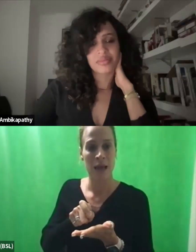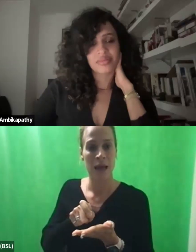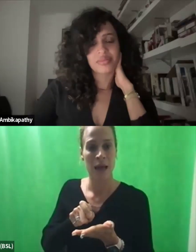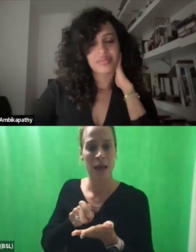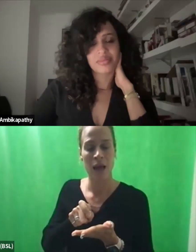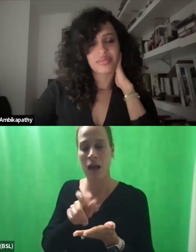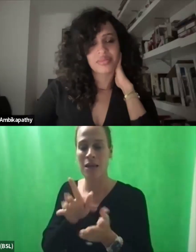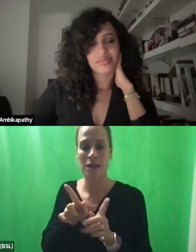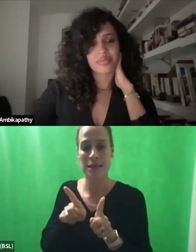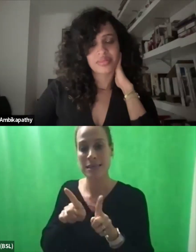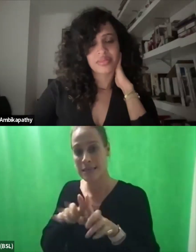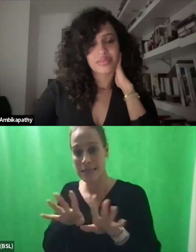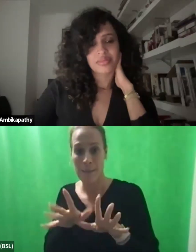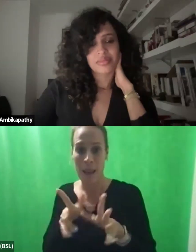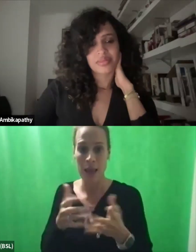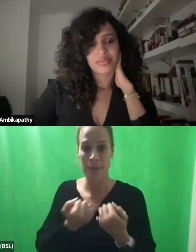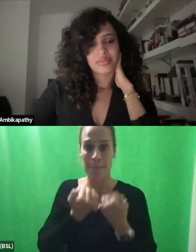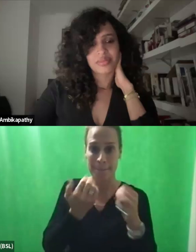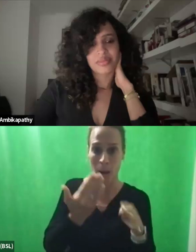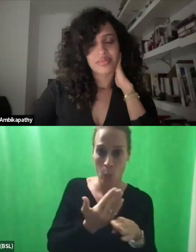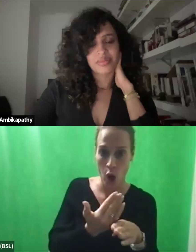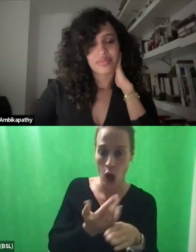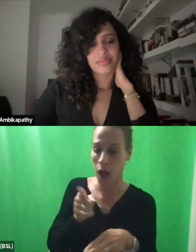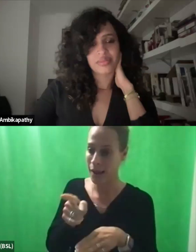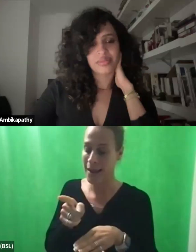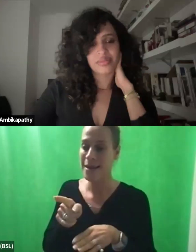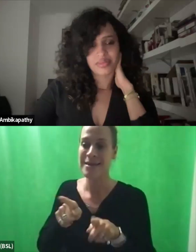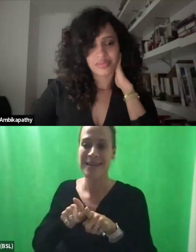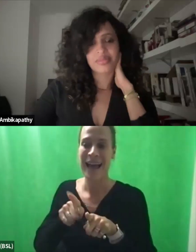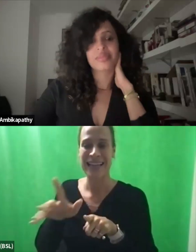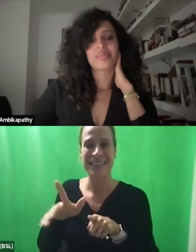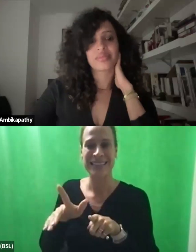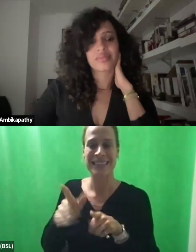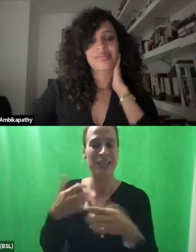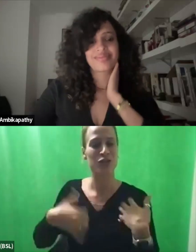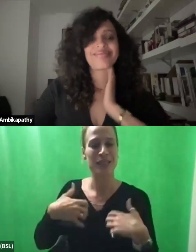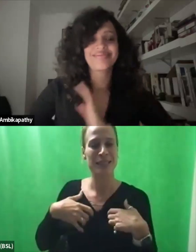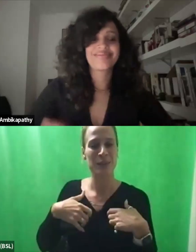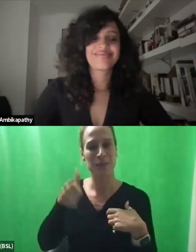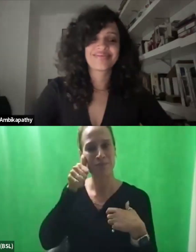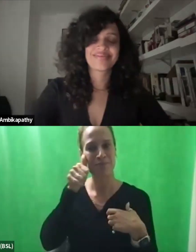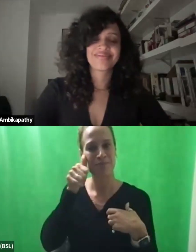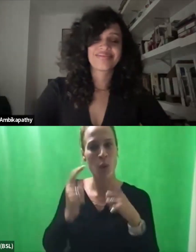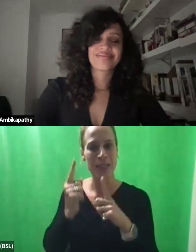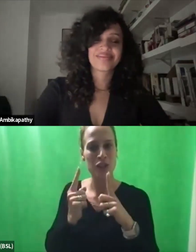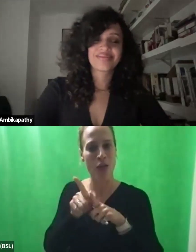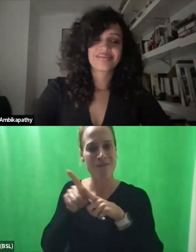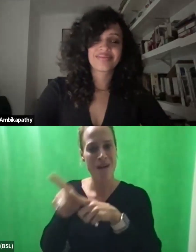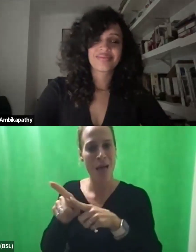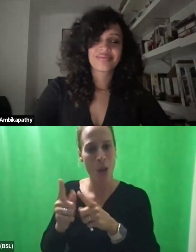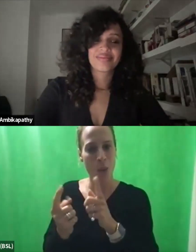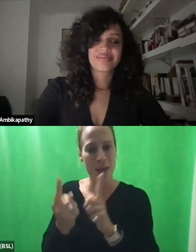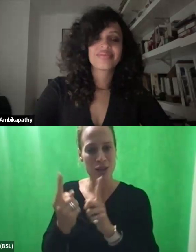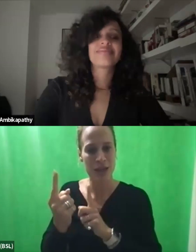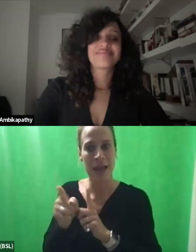along the lines of the work that I did. And it was very interesting because we follow each other for many years now. As a matter of fact, he wrote the preface